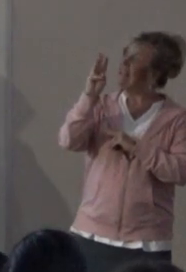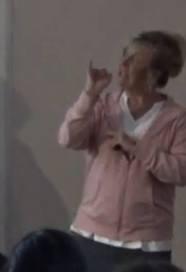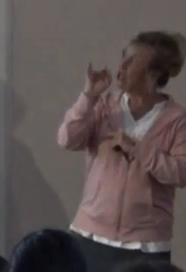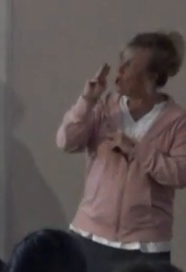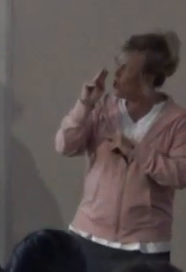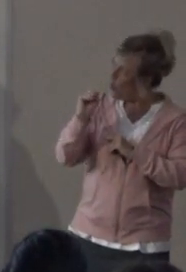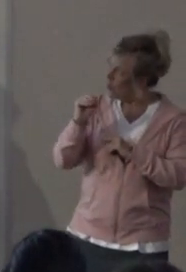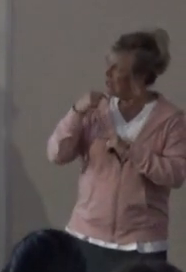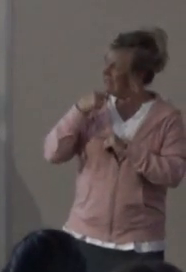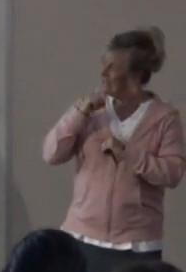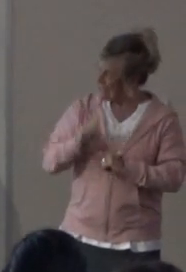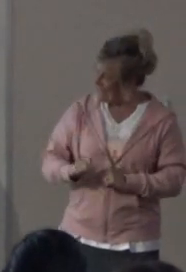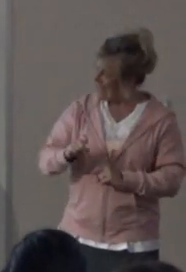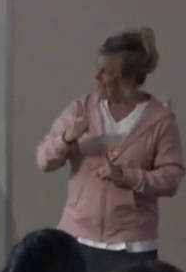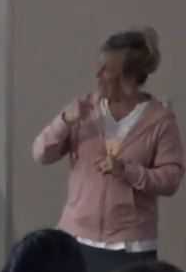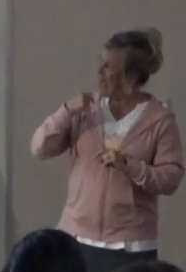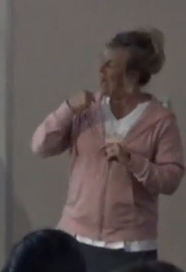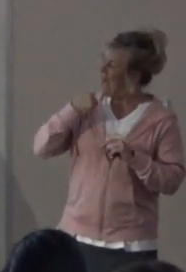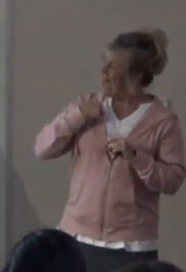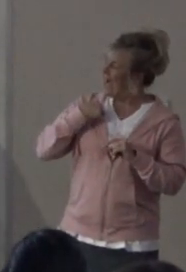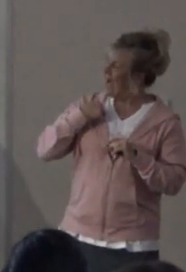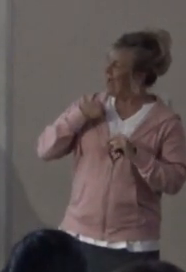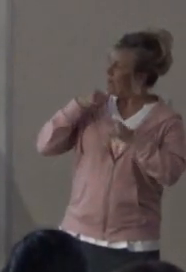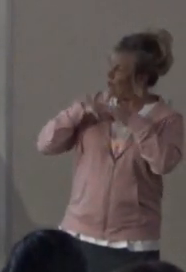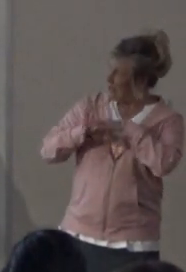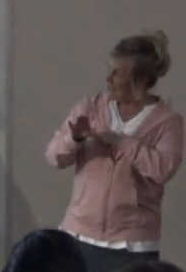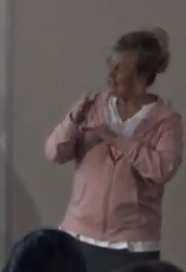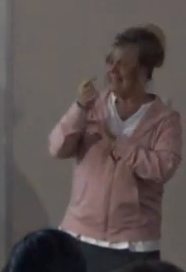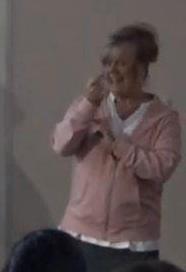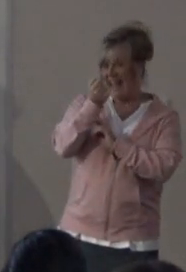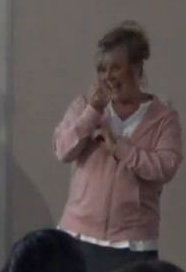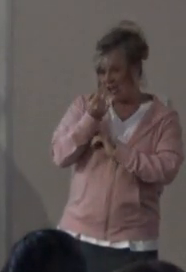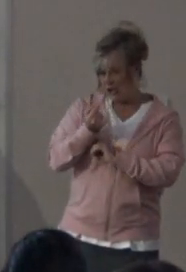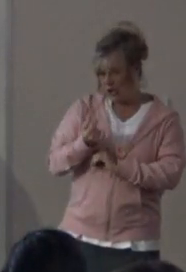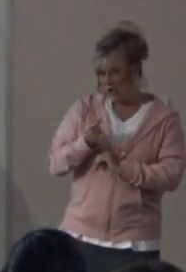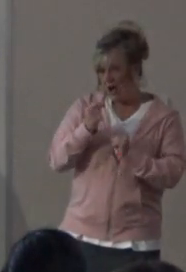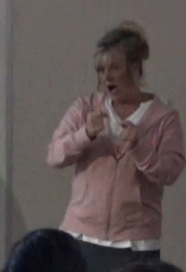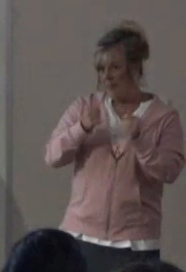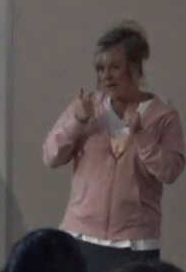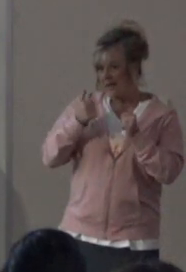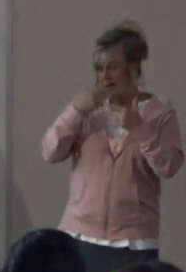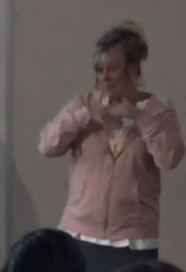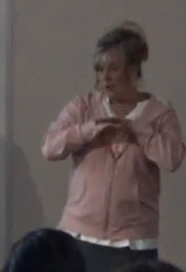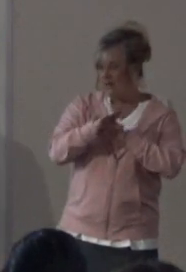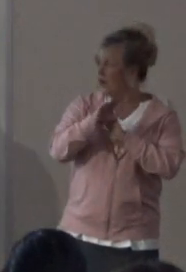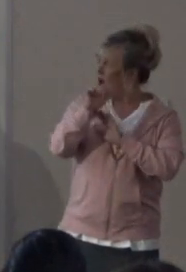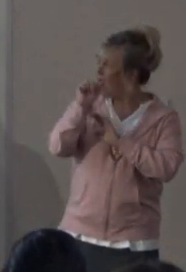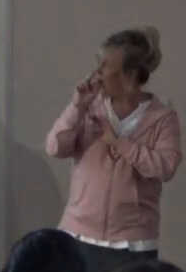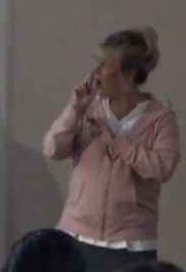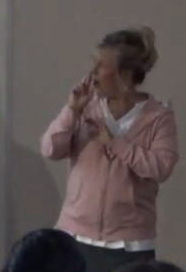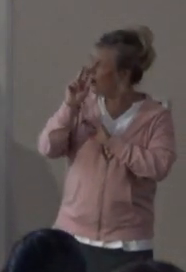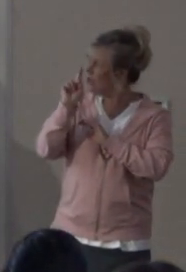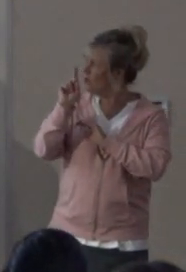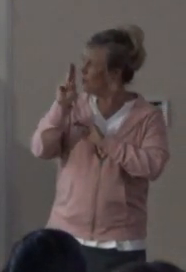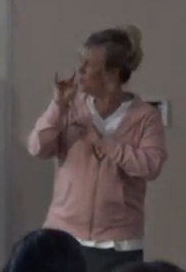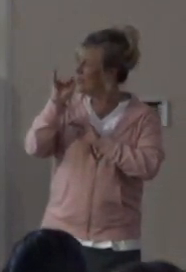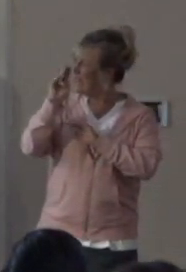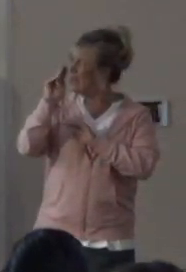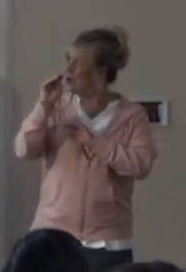And so this, I could just put into the Arduino Cloud Editor, which just would automatically put it into the Arduino for me.